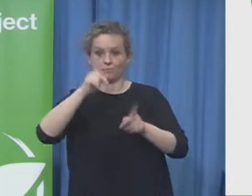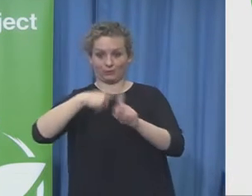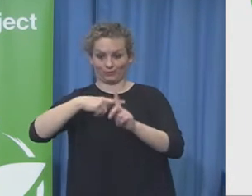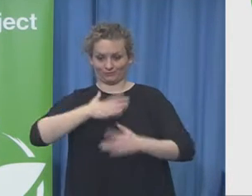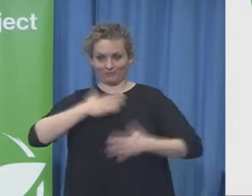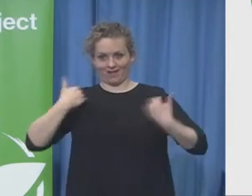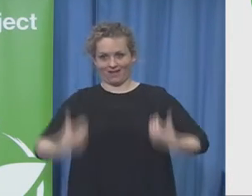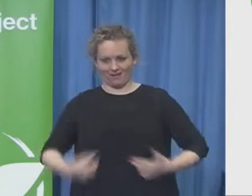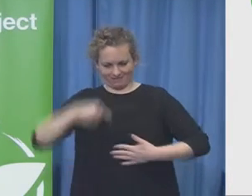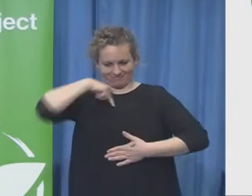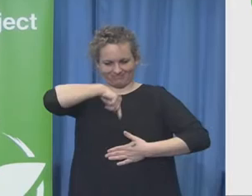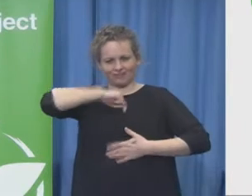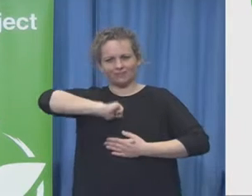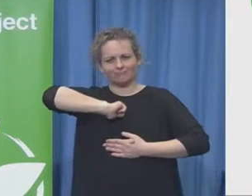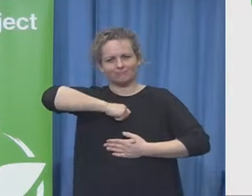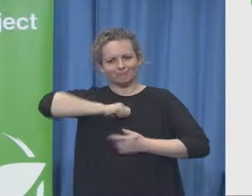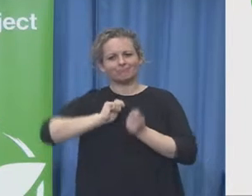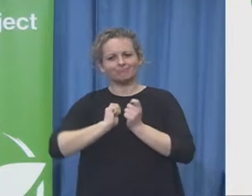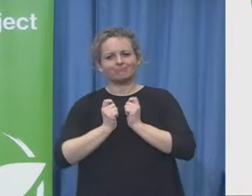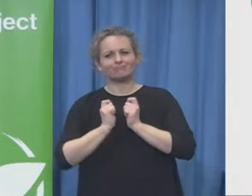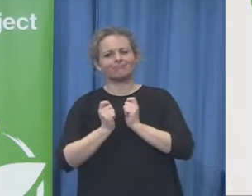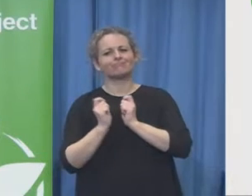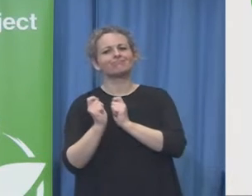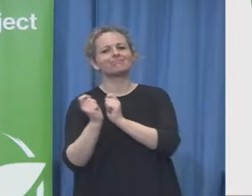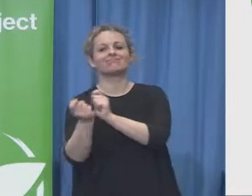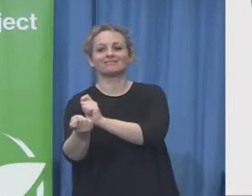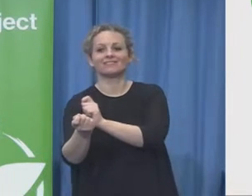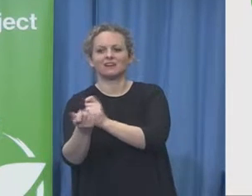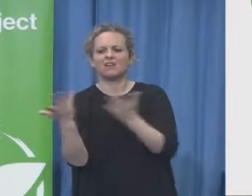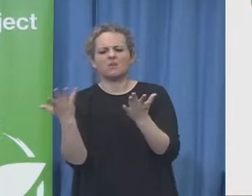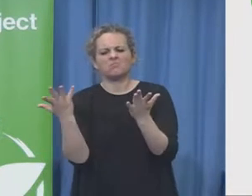short overview of what this project is about.